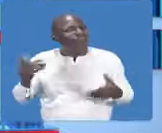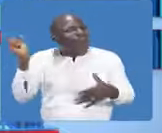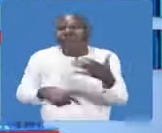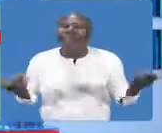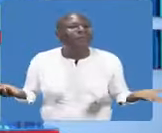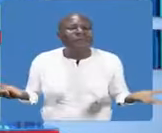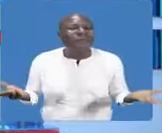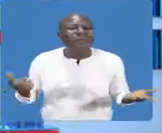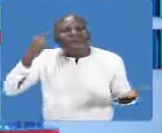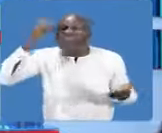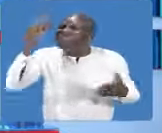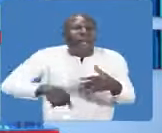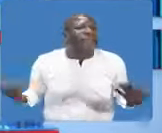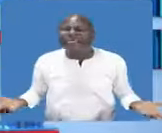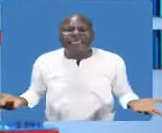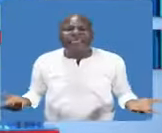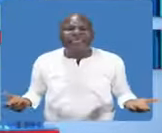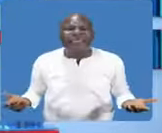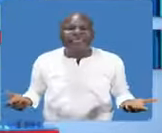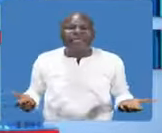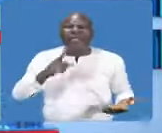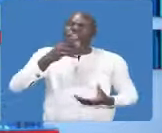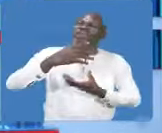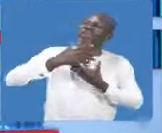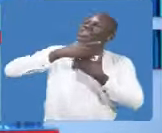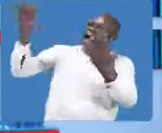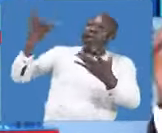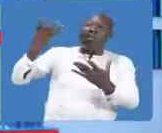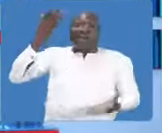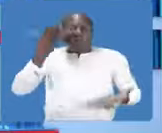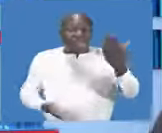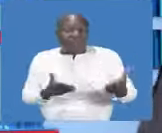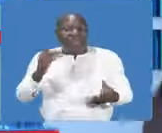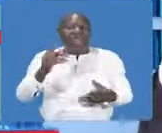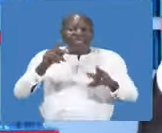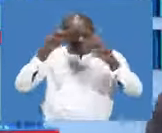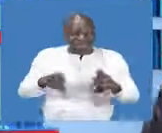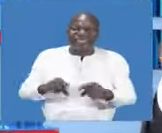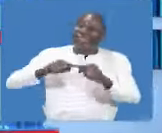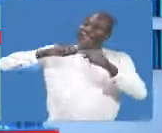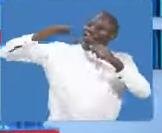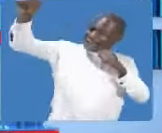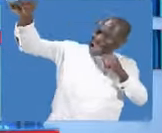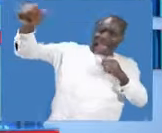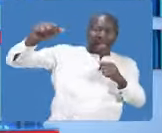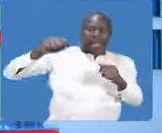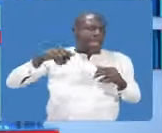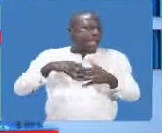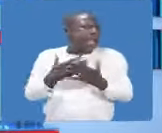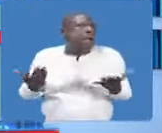den ya tiem esan se ebi anipa e no kasa no o wa chiri chiri chiri chiri edun ti na ya